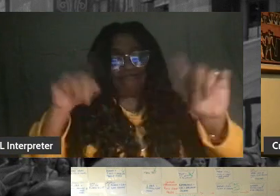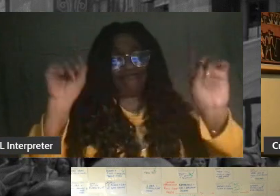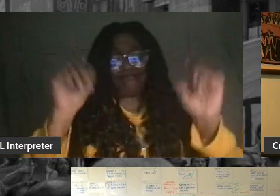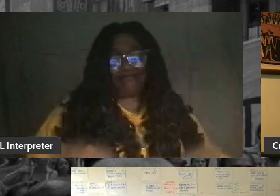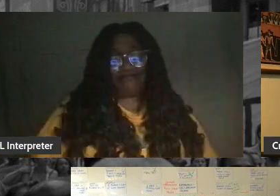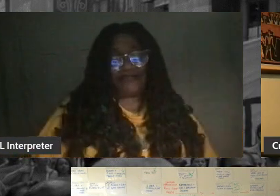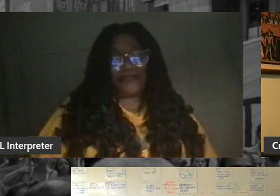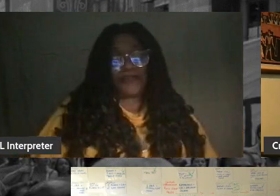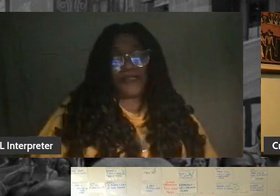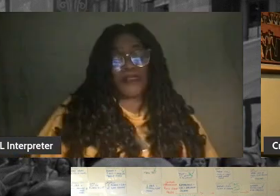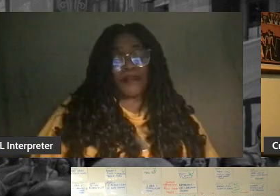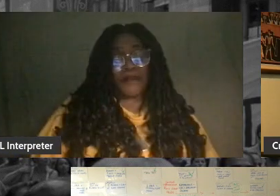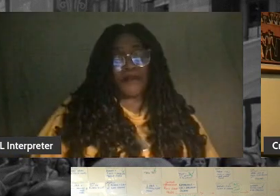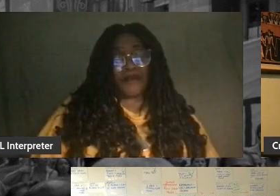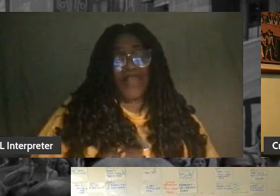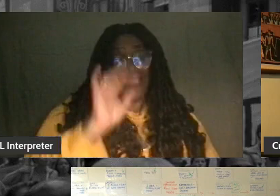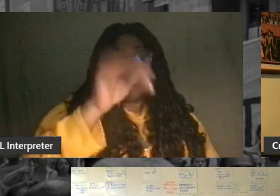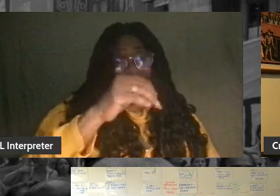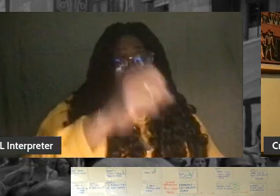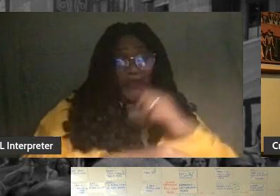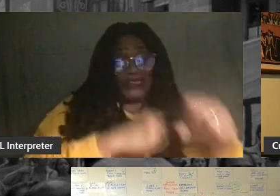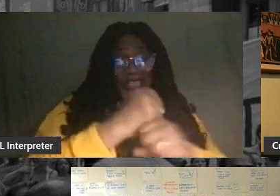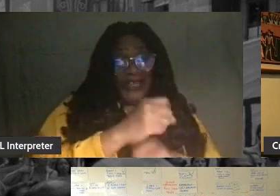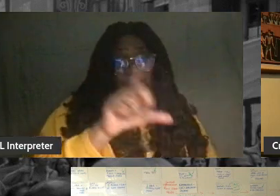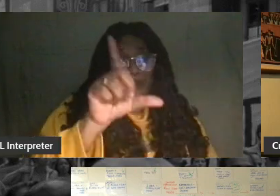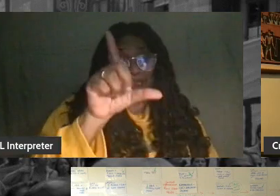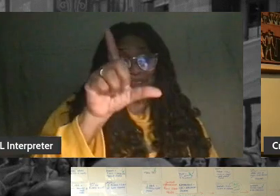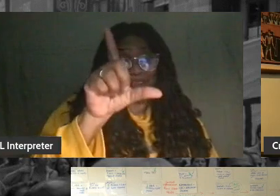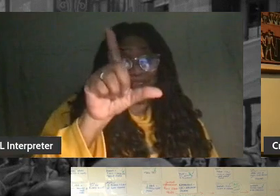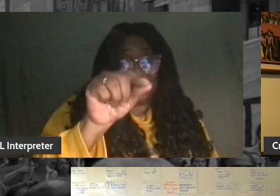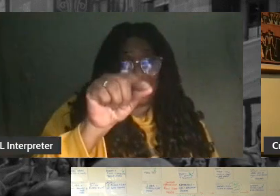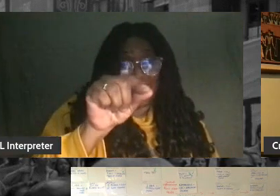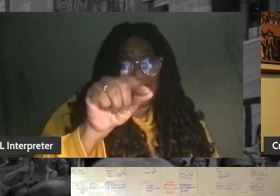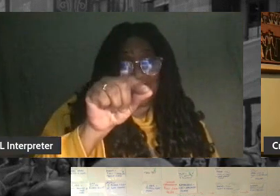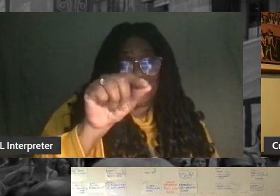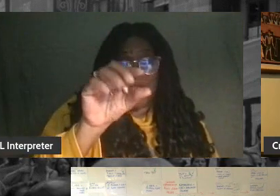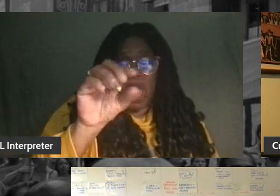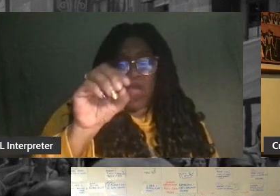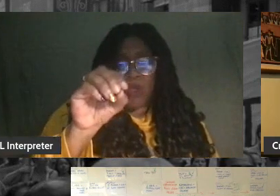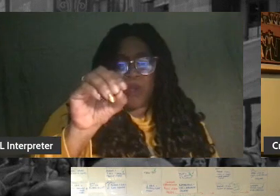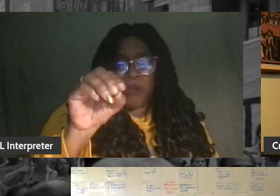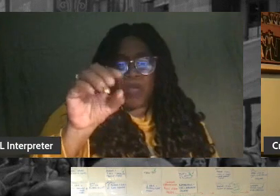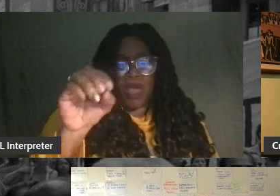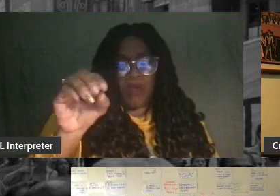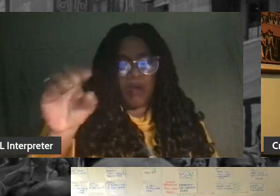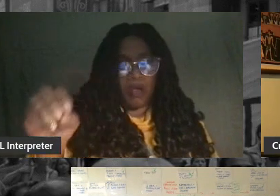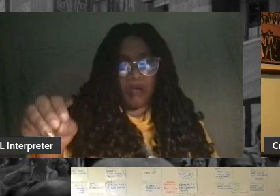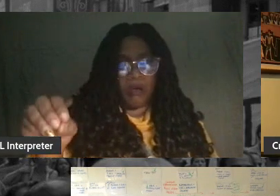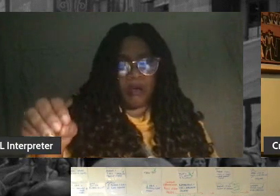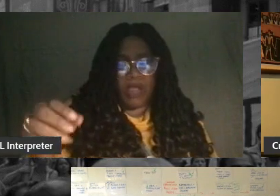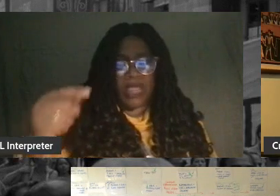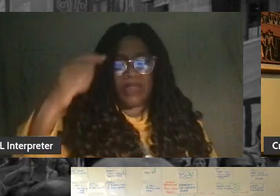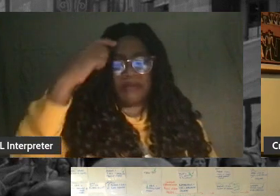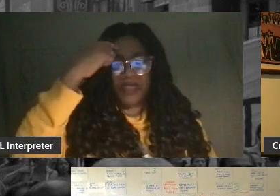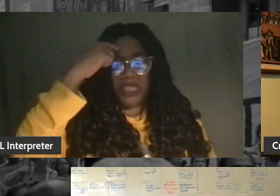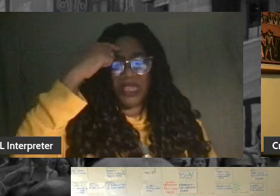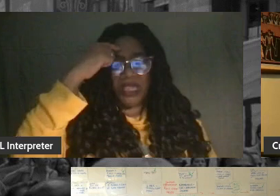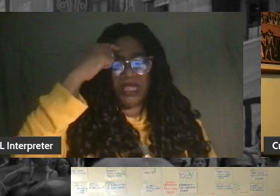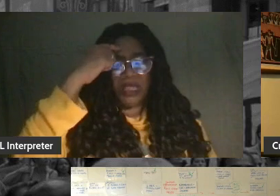And that was in 2000. I mean, I thought, what century are you people living